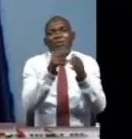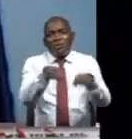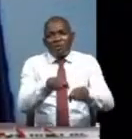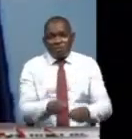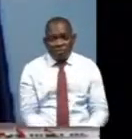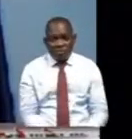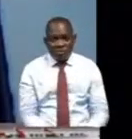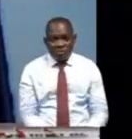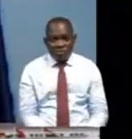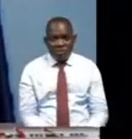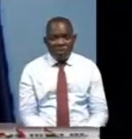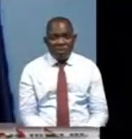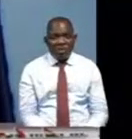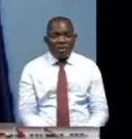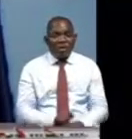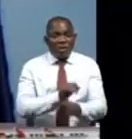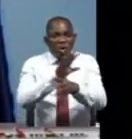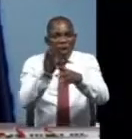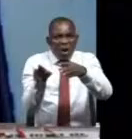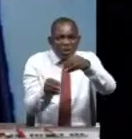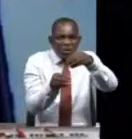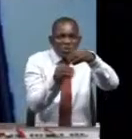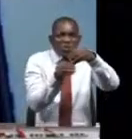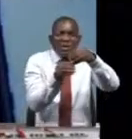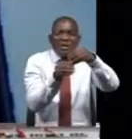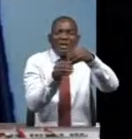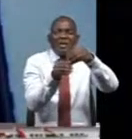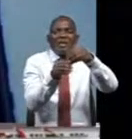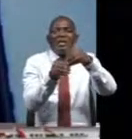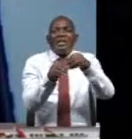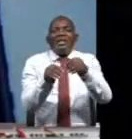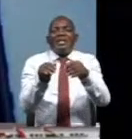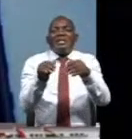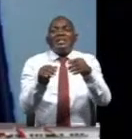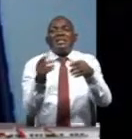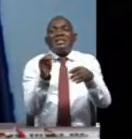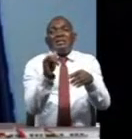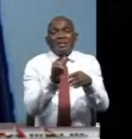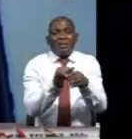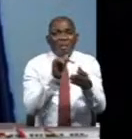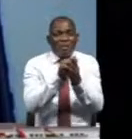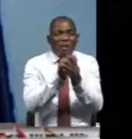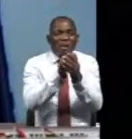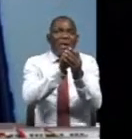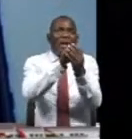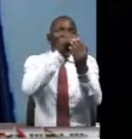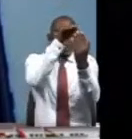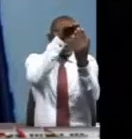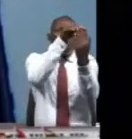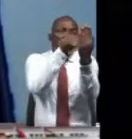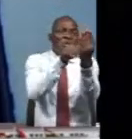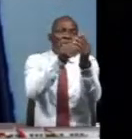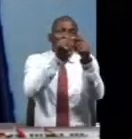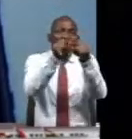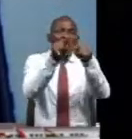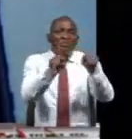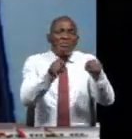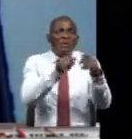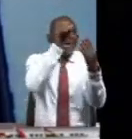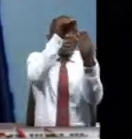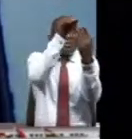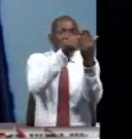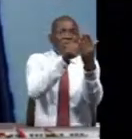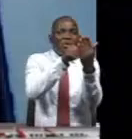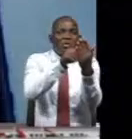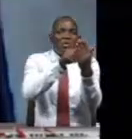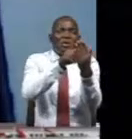On the face of it, the total vote cast is the same, but then the vote attributed to each of